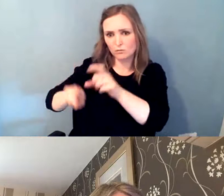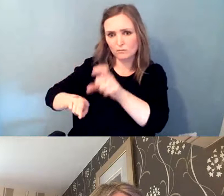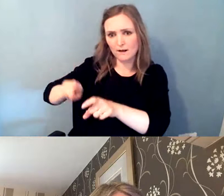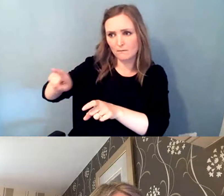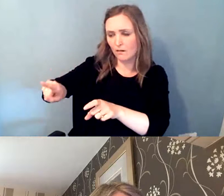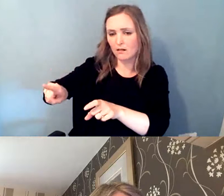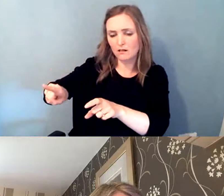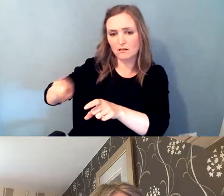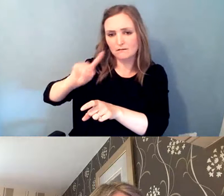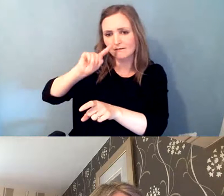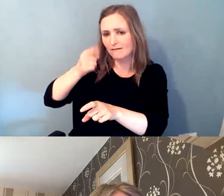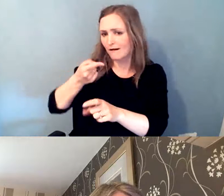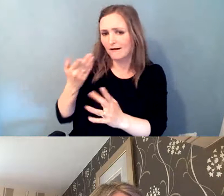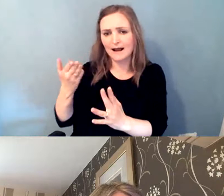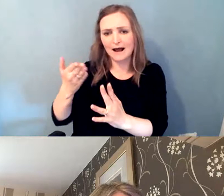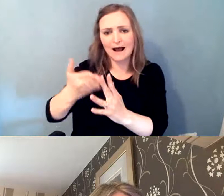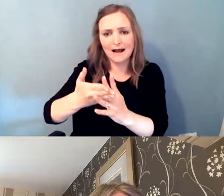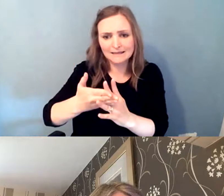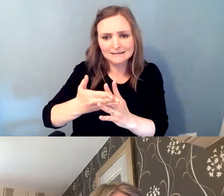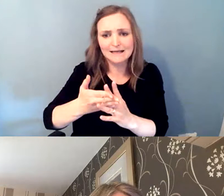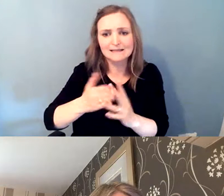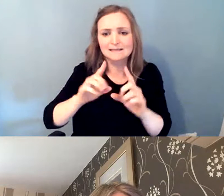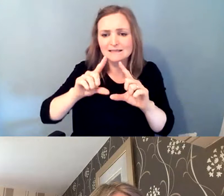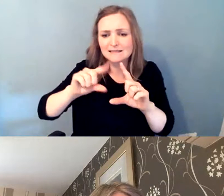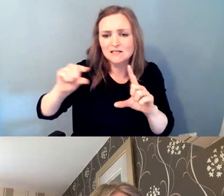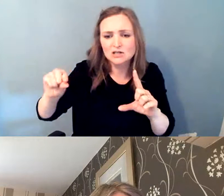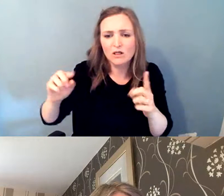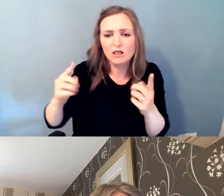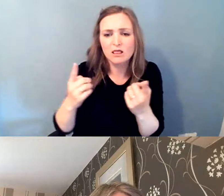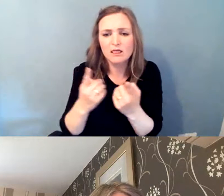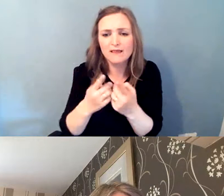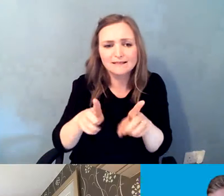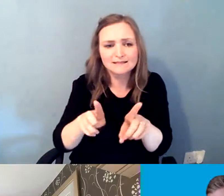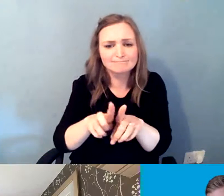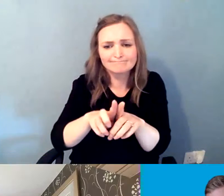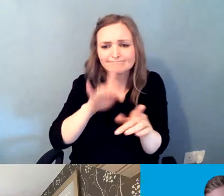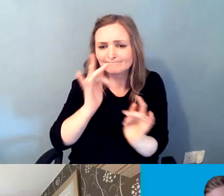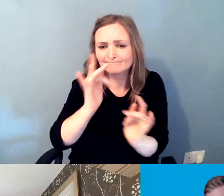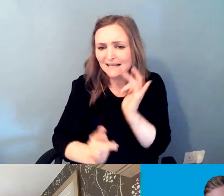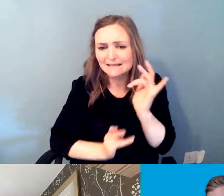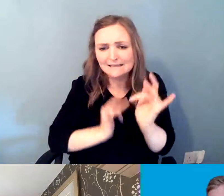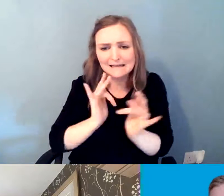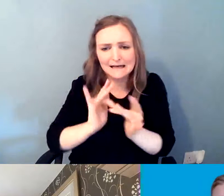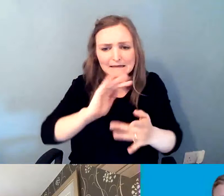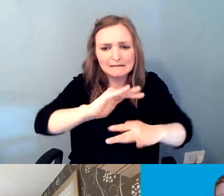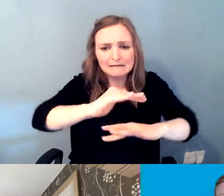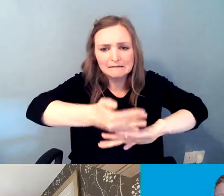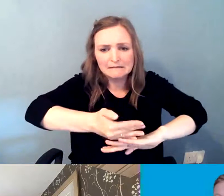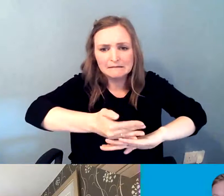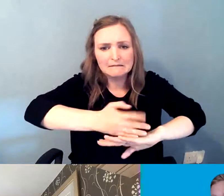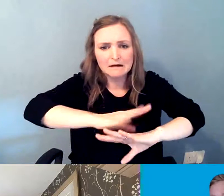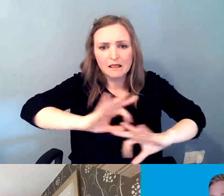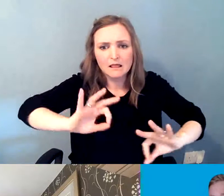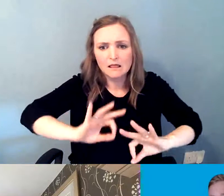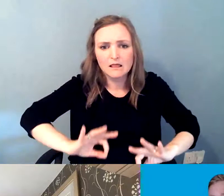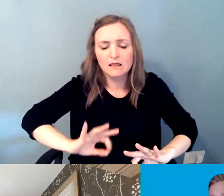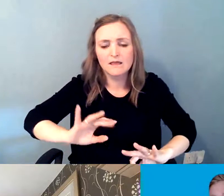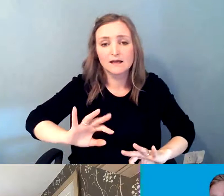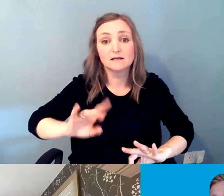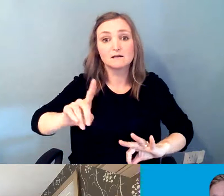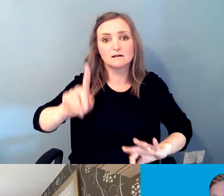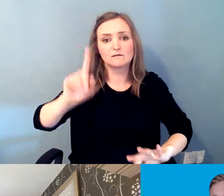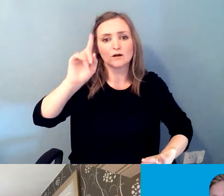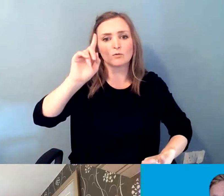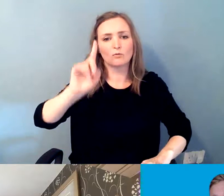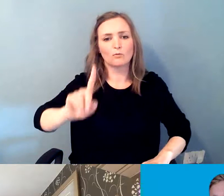come out of that and are being done to mitigate that risk, as you say. One example off the top of my head, I know